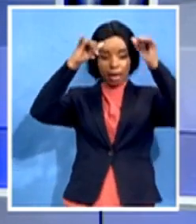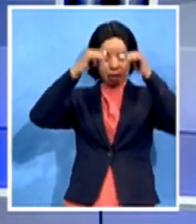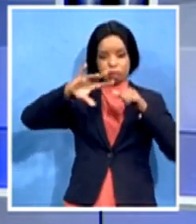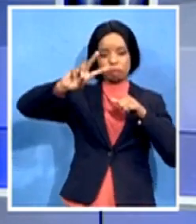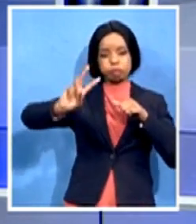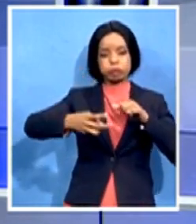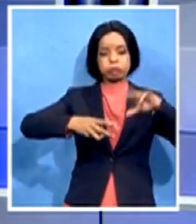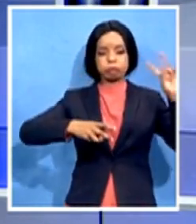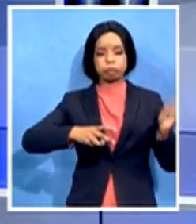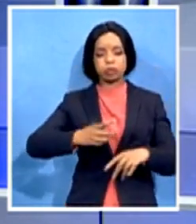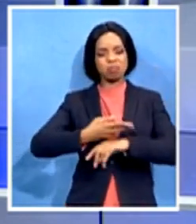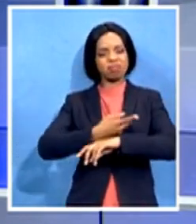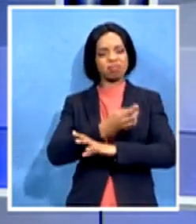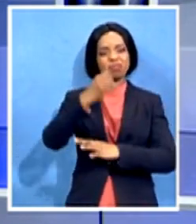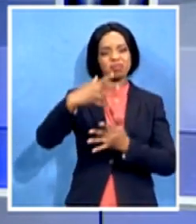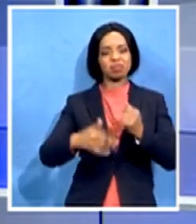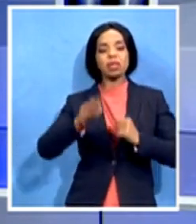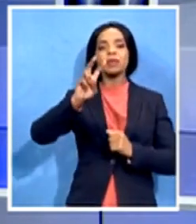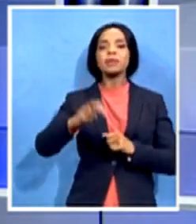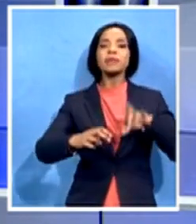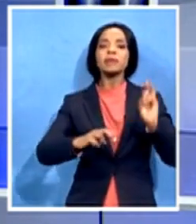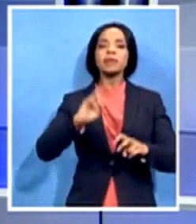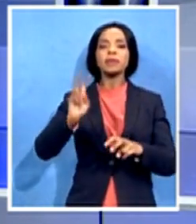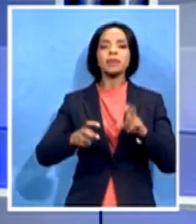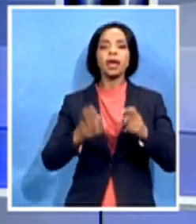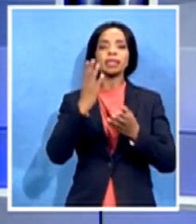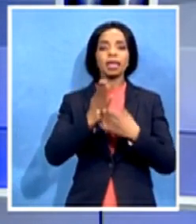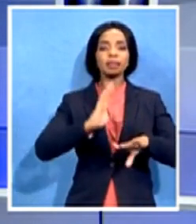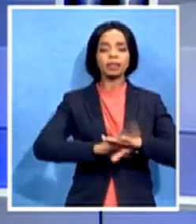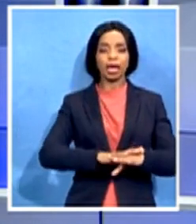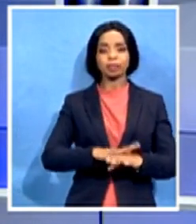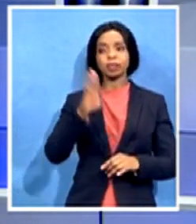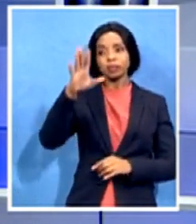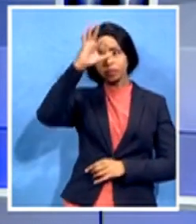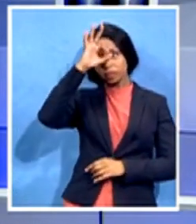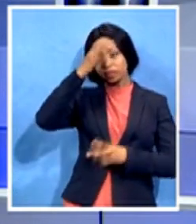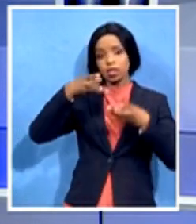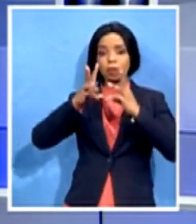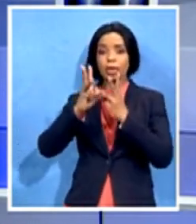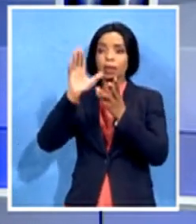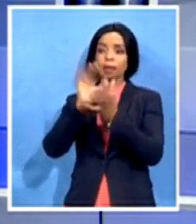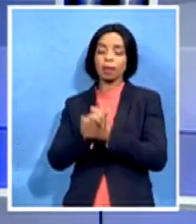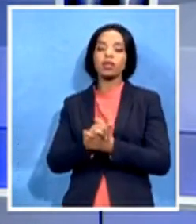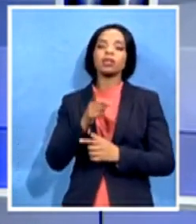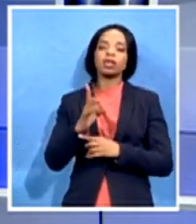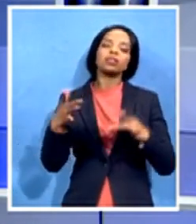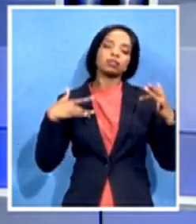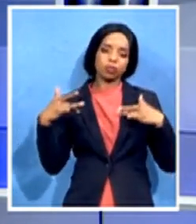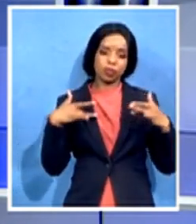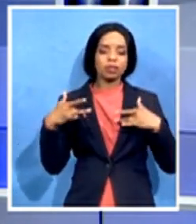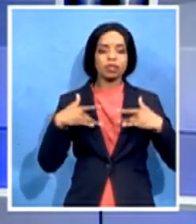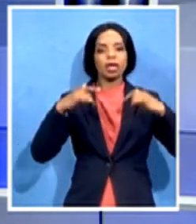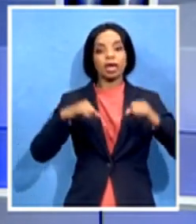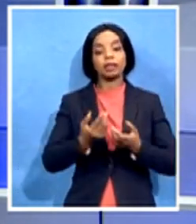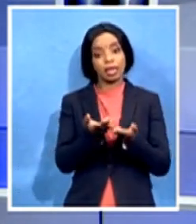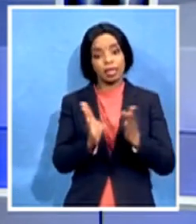is sometimes impounded by law enforcement is also of concern. And these are painful experiences that people share when